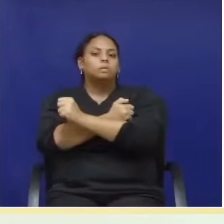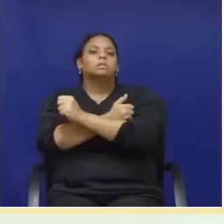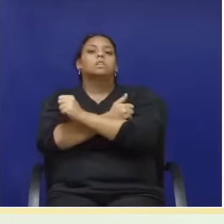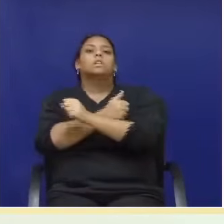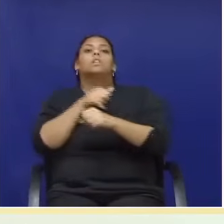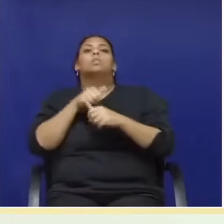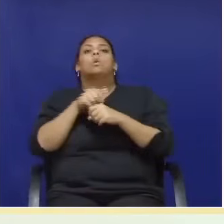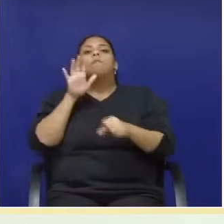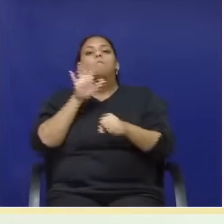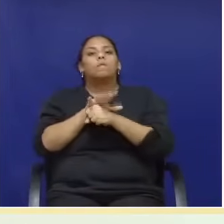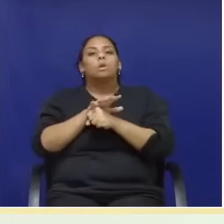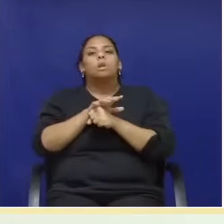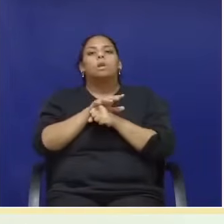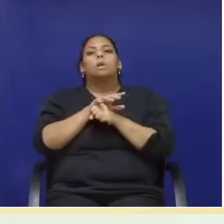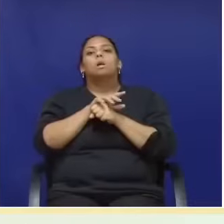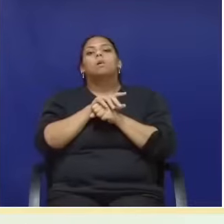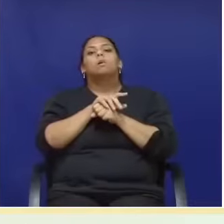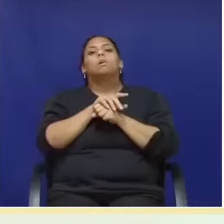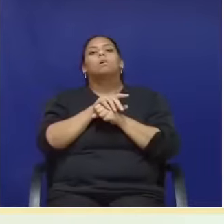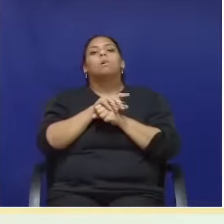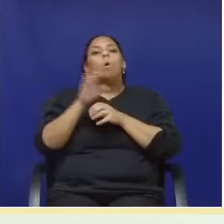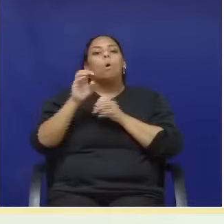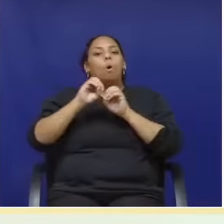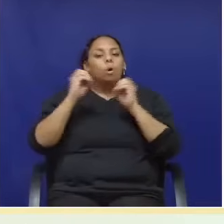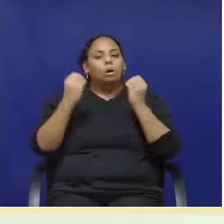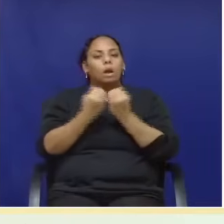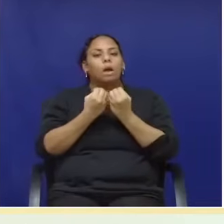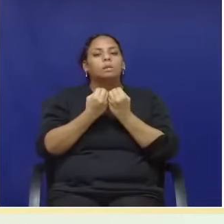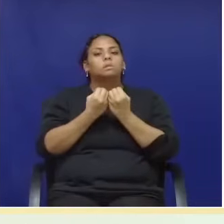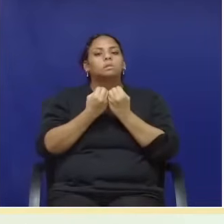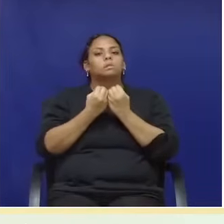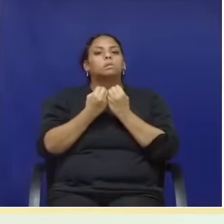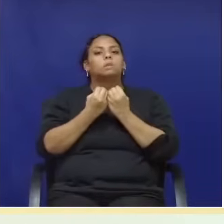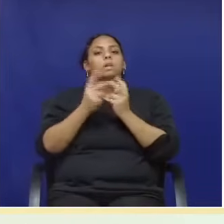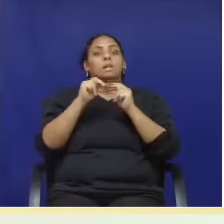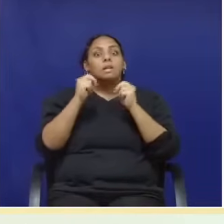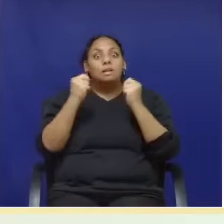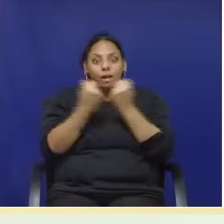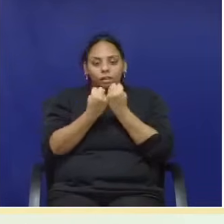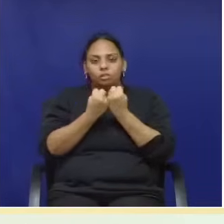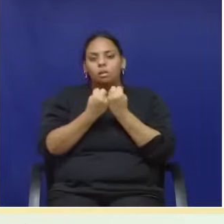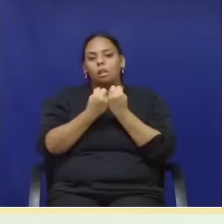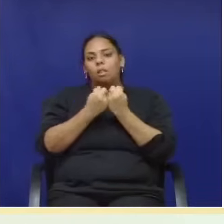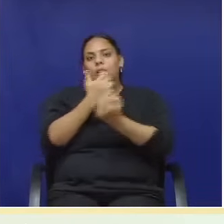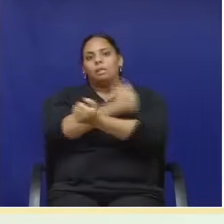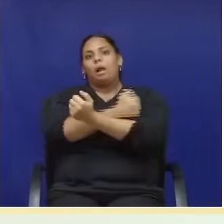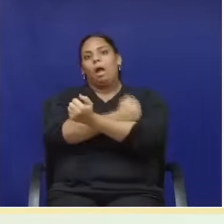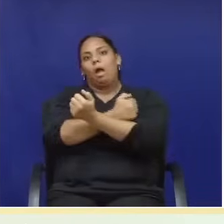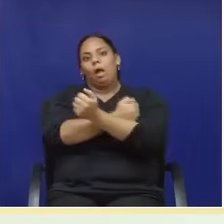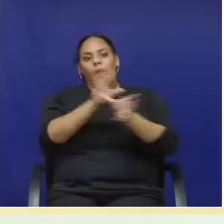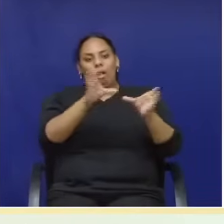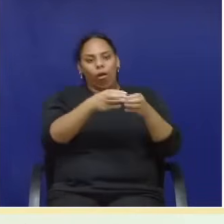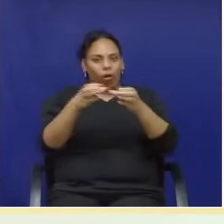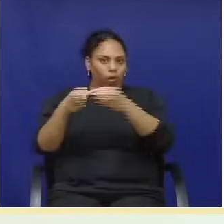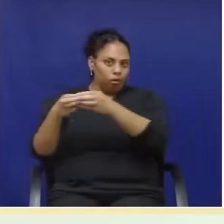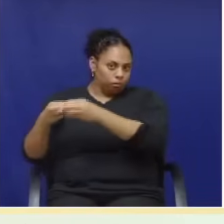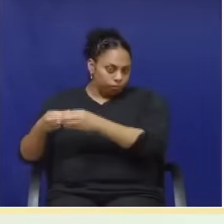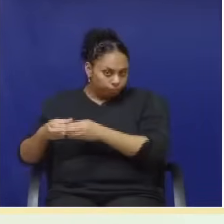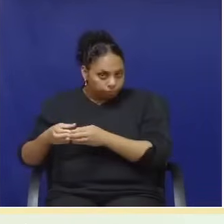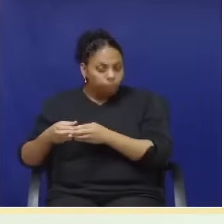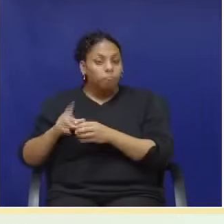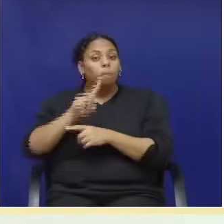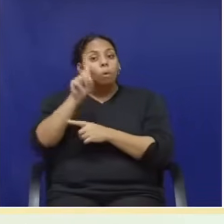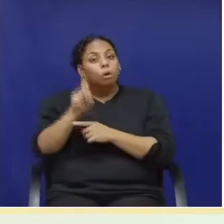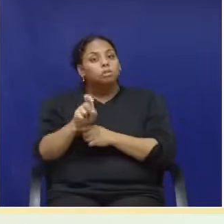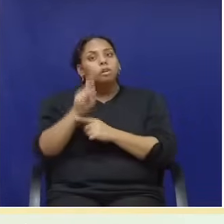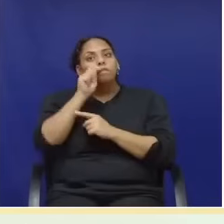fully fledged production hub for organised transnational drug syndicates? The answer will